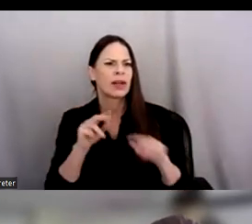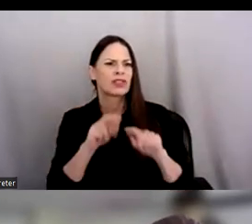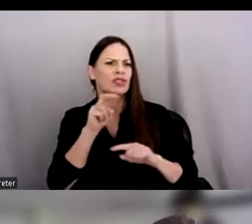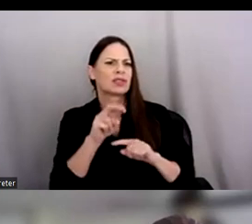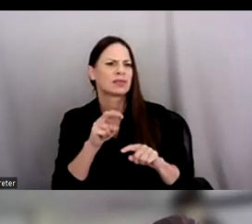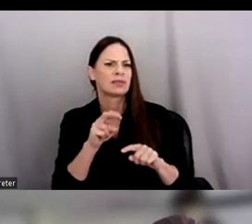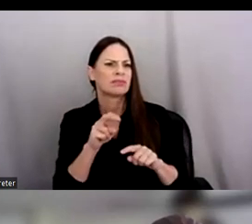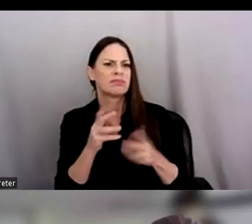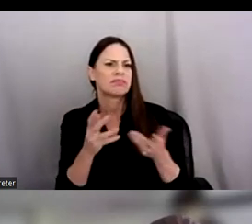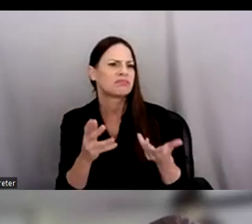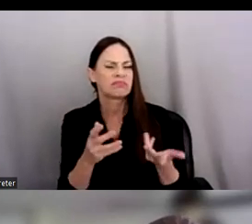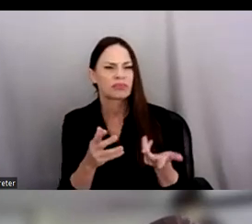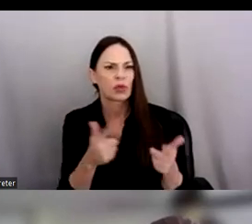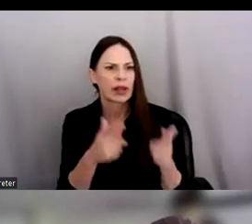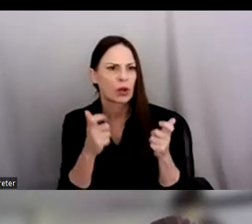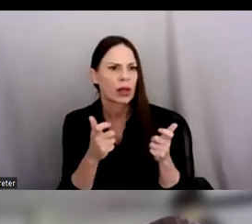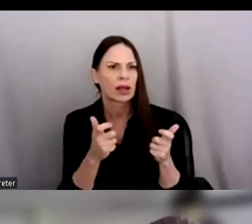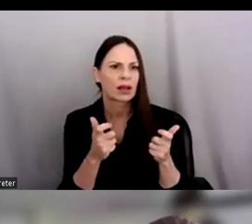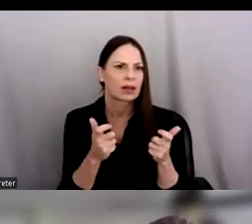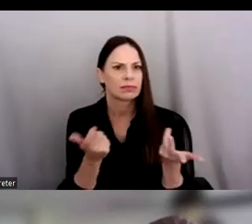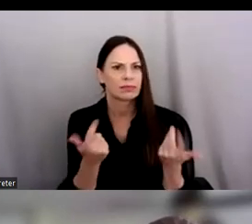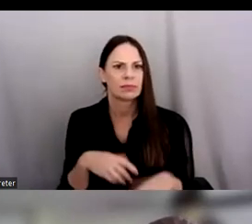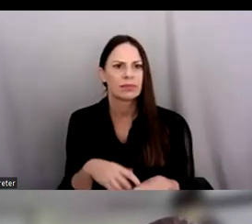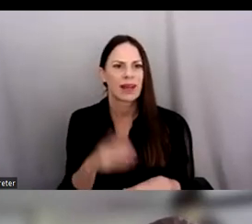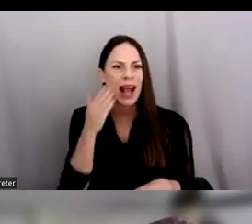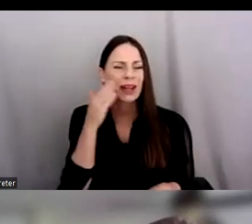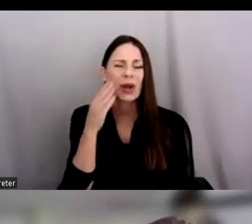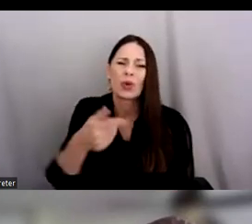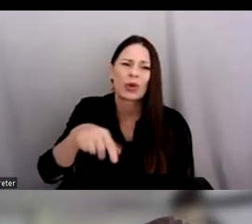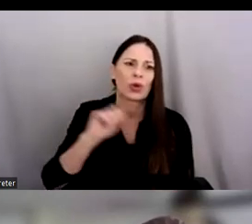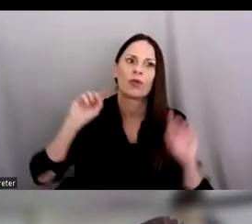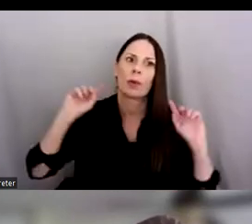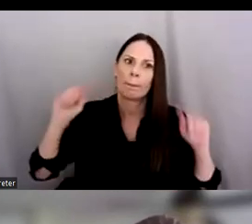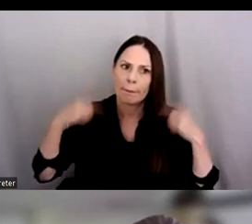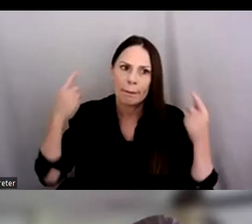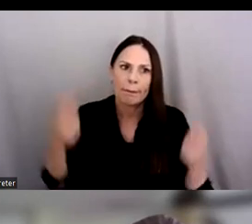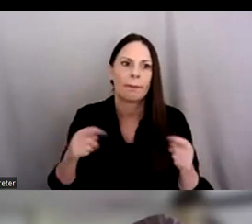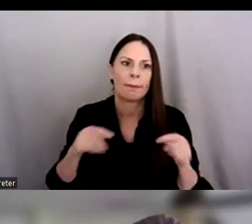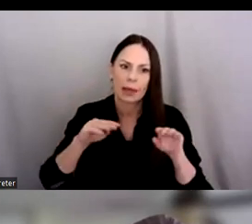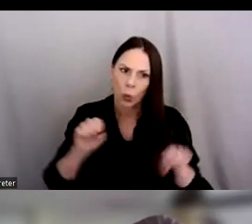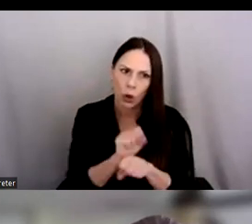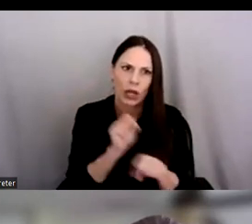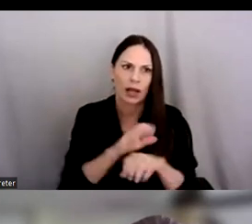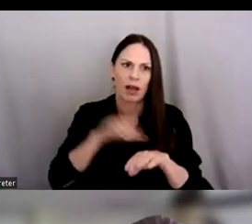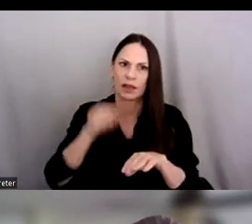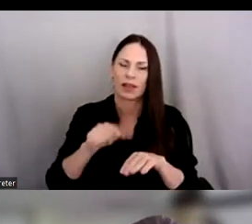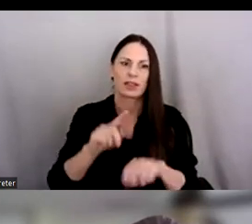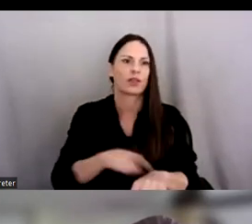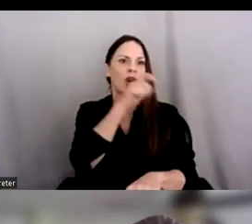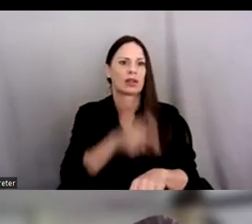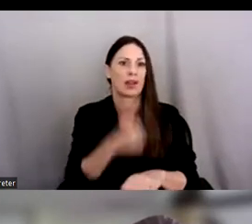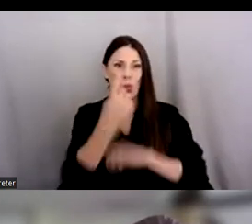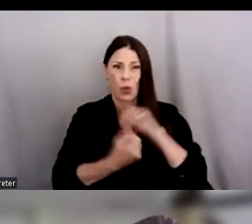If you all, I know you all have been at this a lot longer than me. You all have been at this for a year